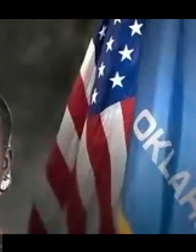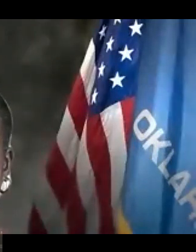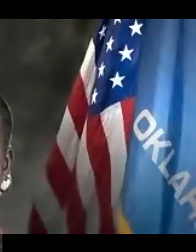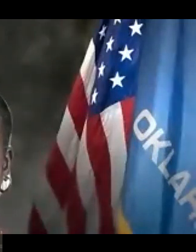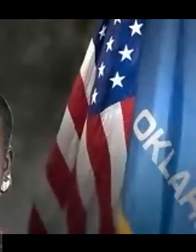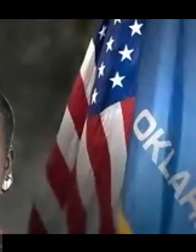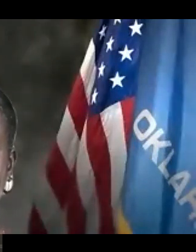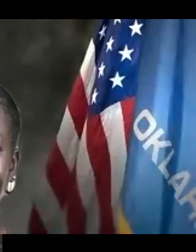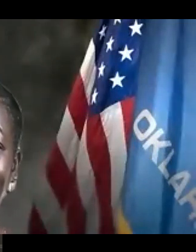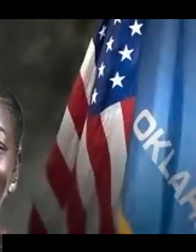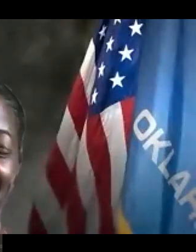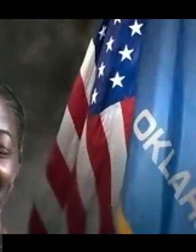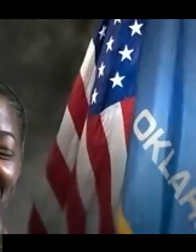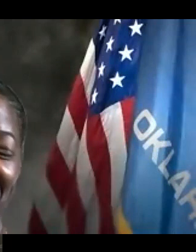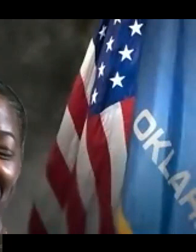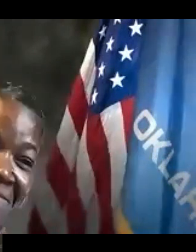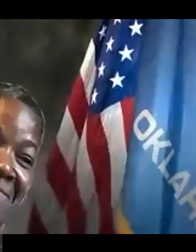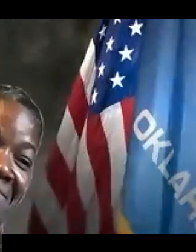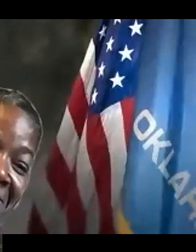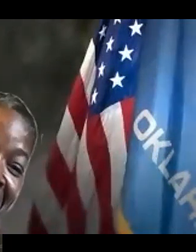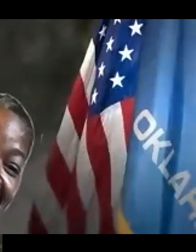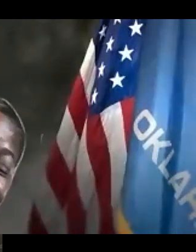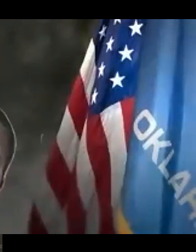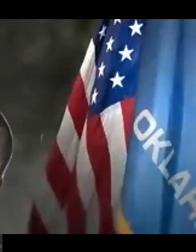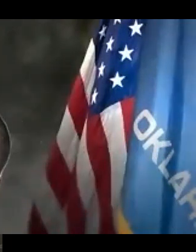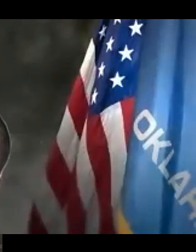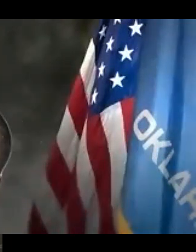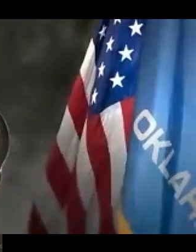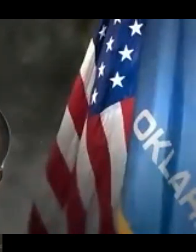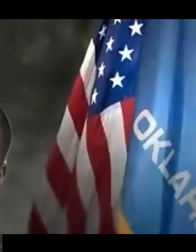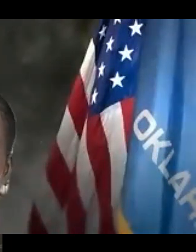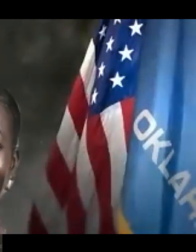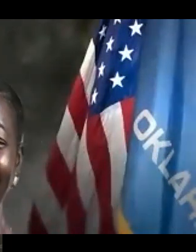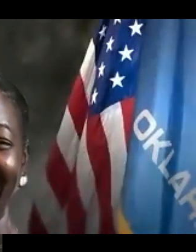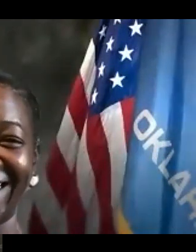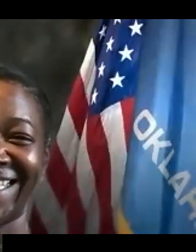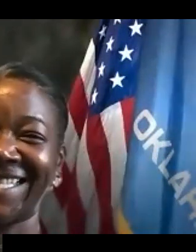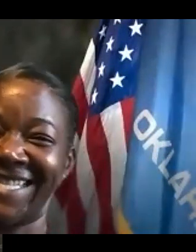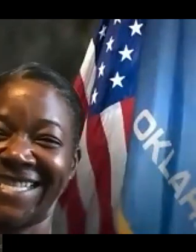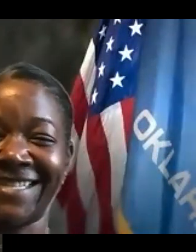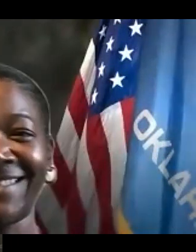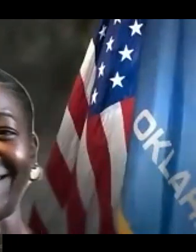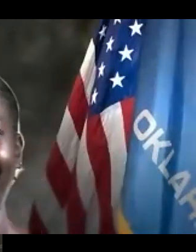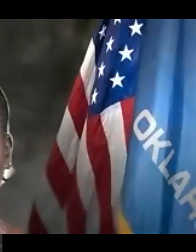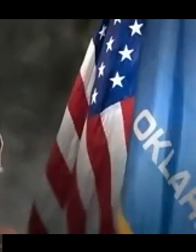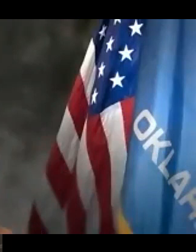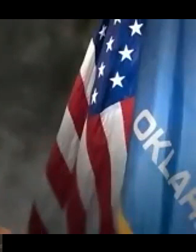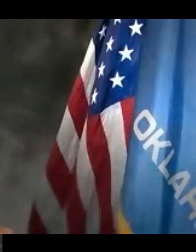rollout. So I don't know who you got to talk to get on the invite list for that, but that's your best bet.